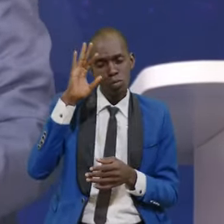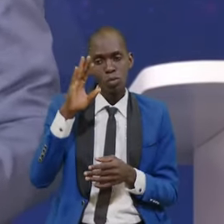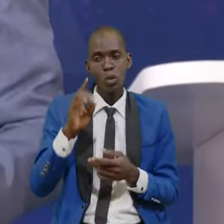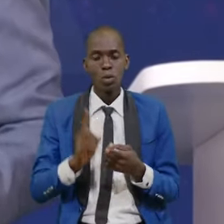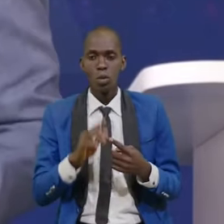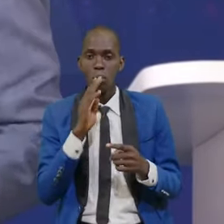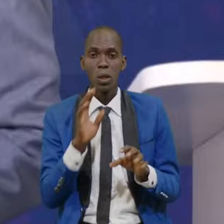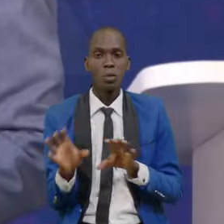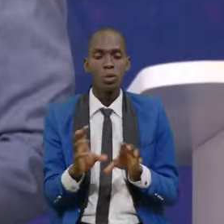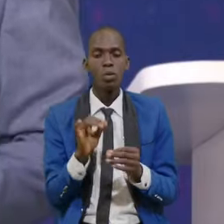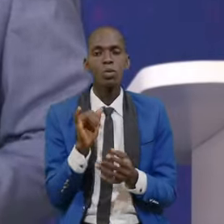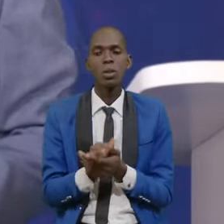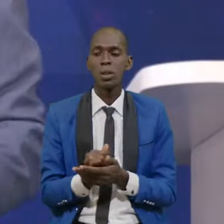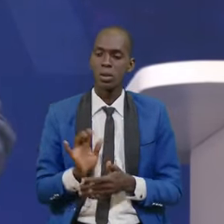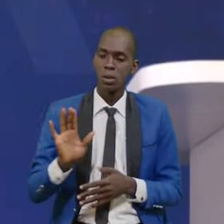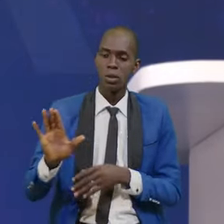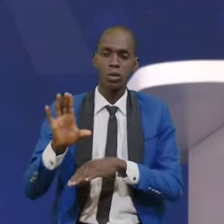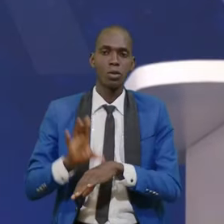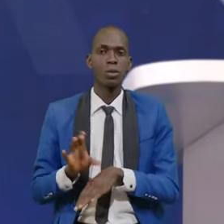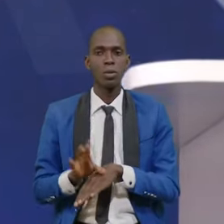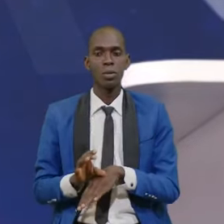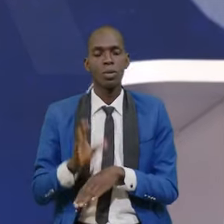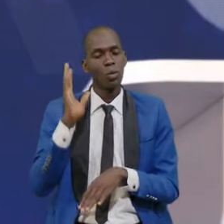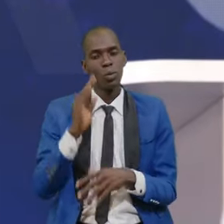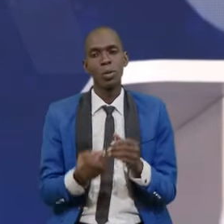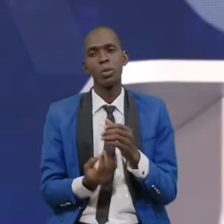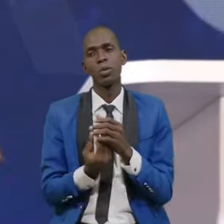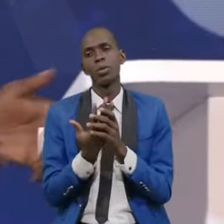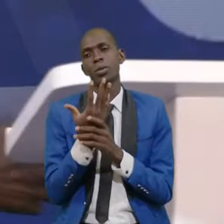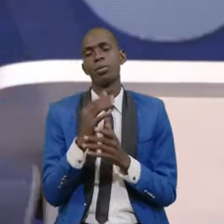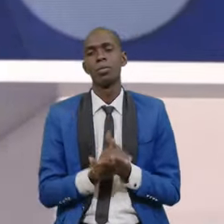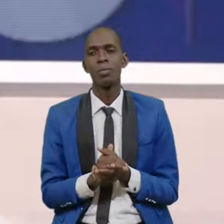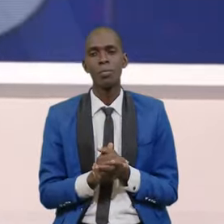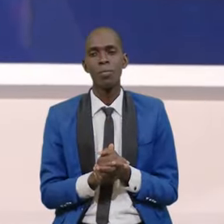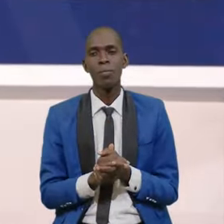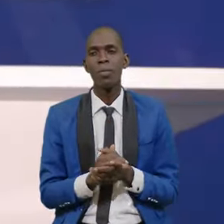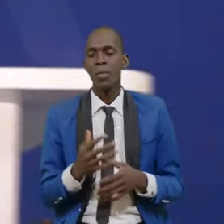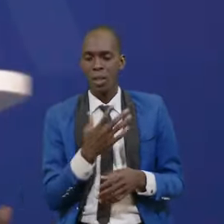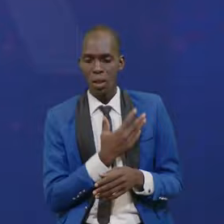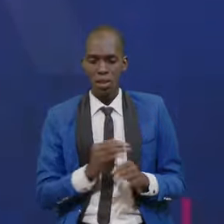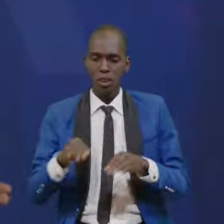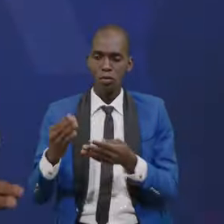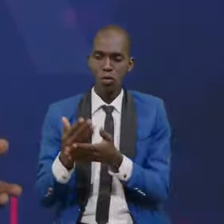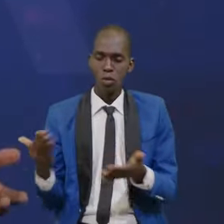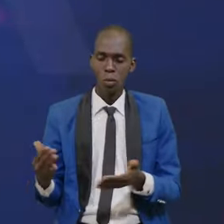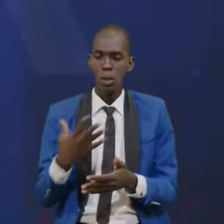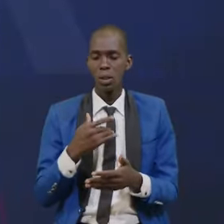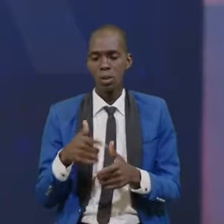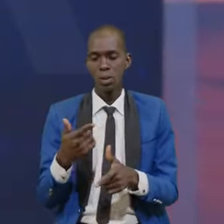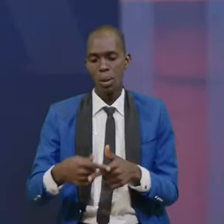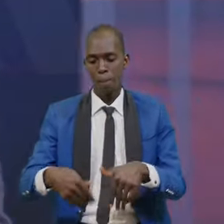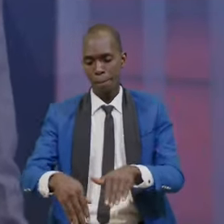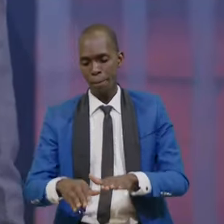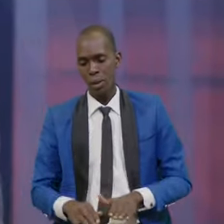his church will grow. And he gives him something and he buries something there. It's